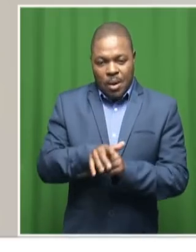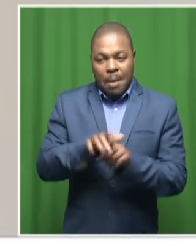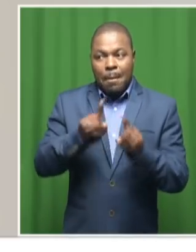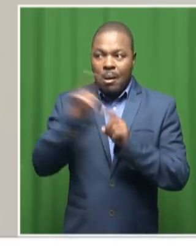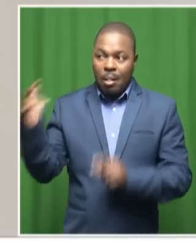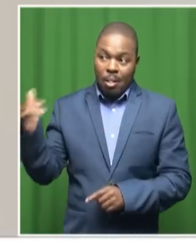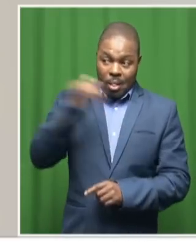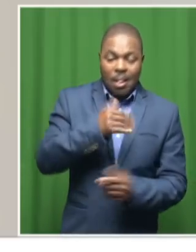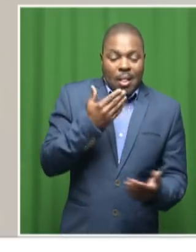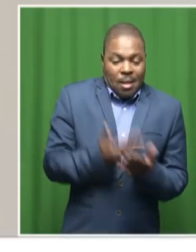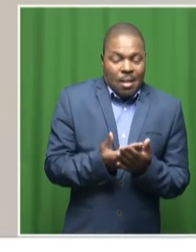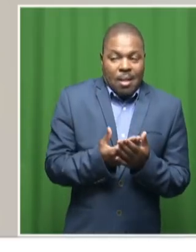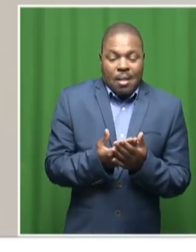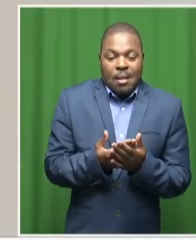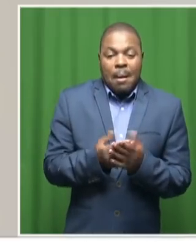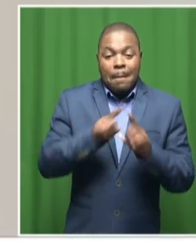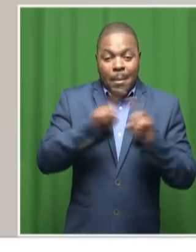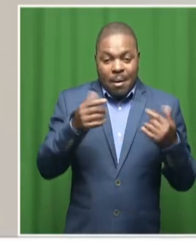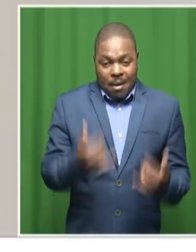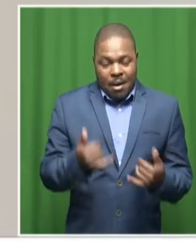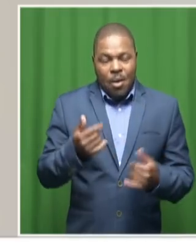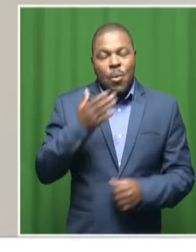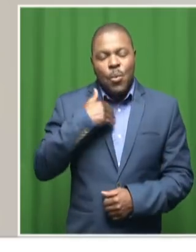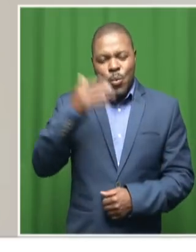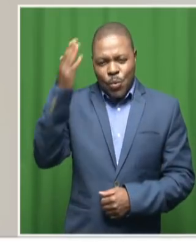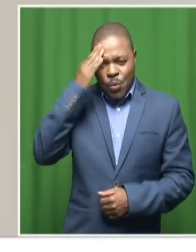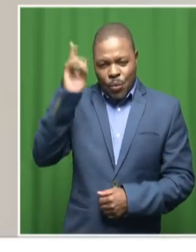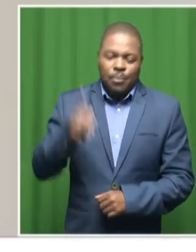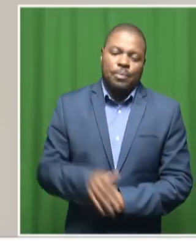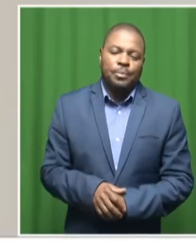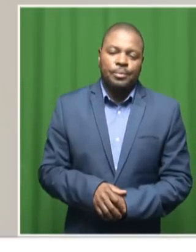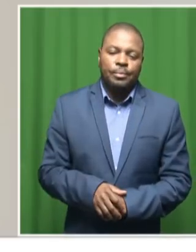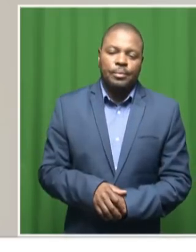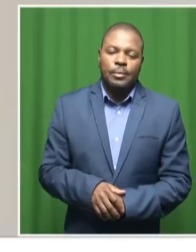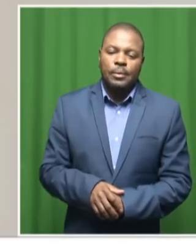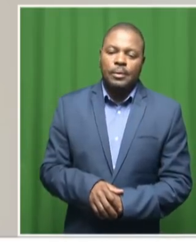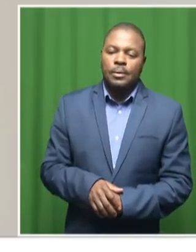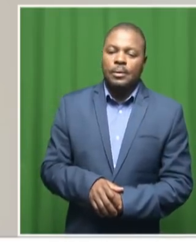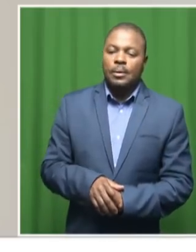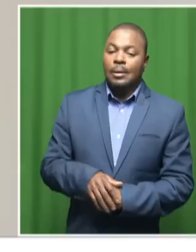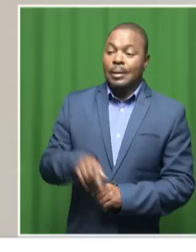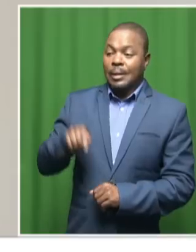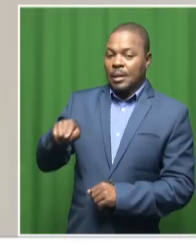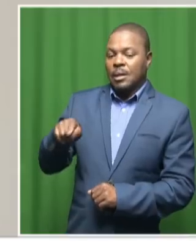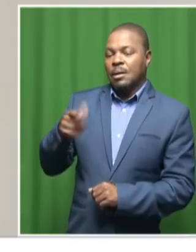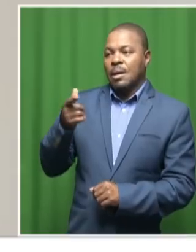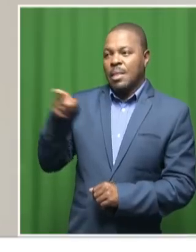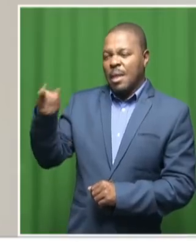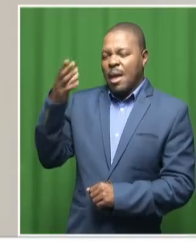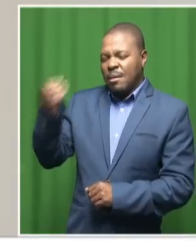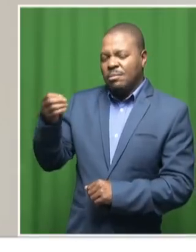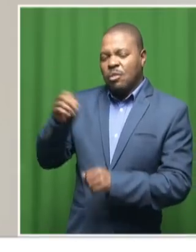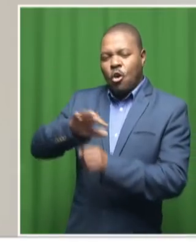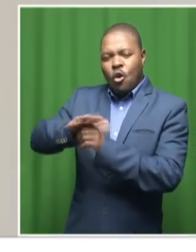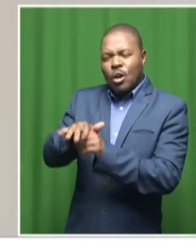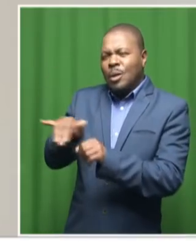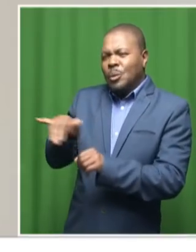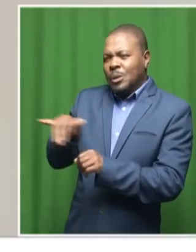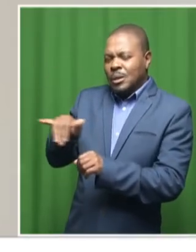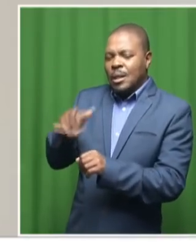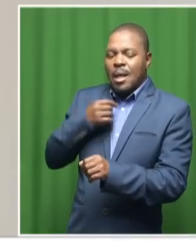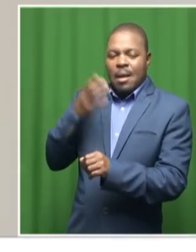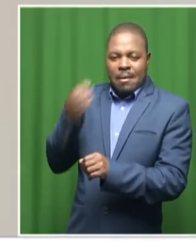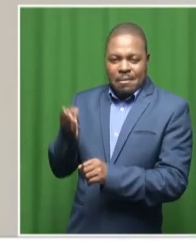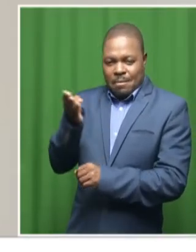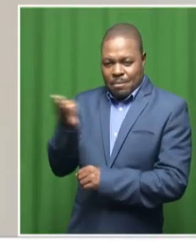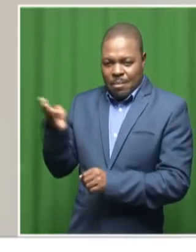with, at this stage we know that the variants that they are